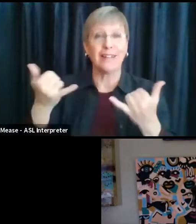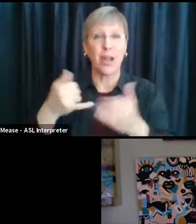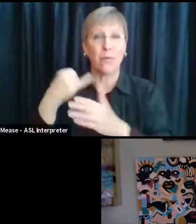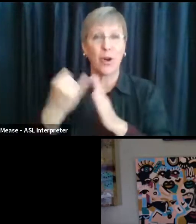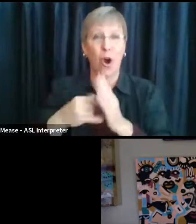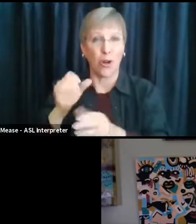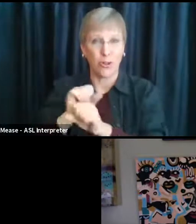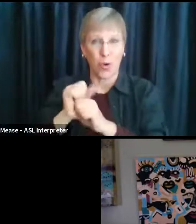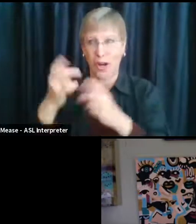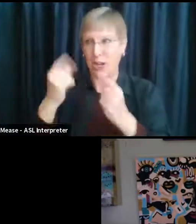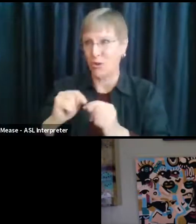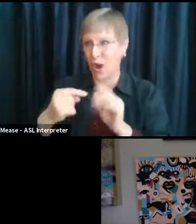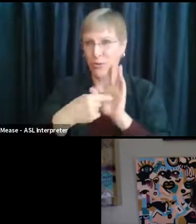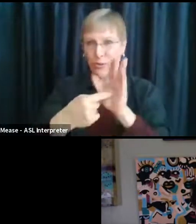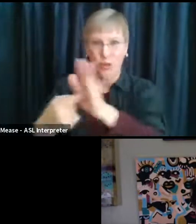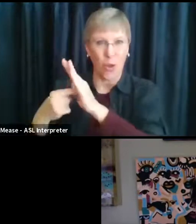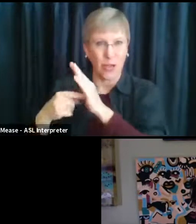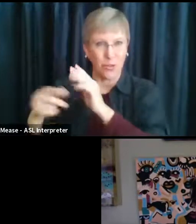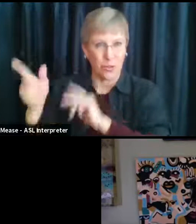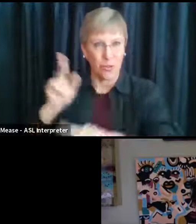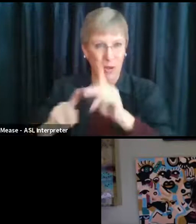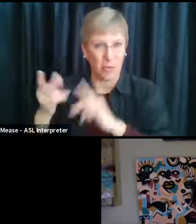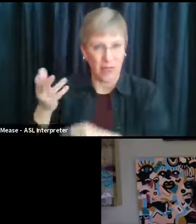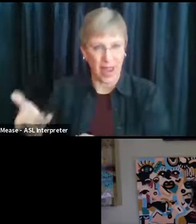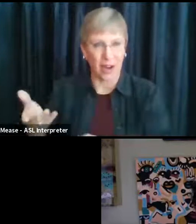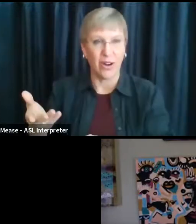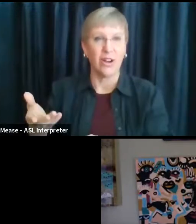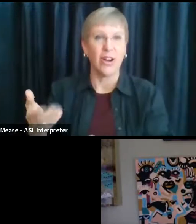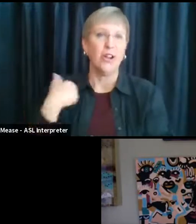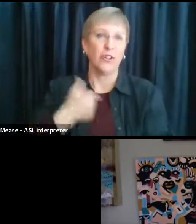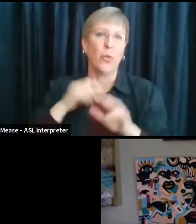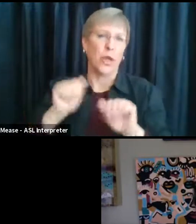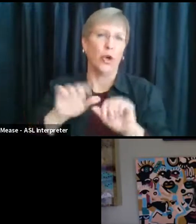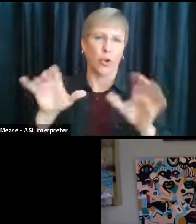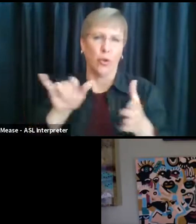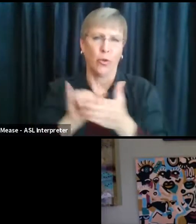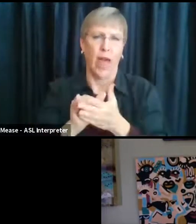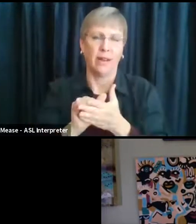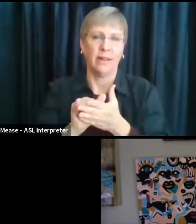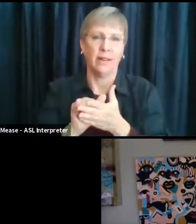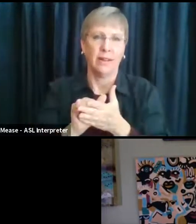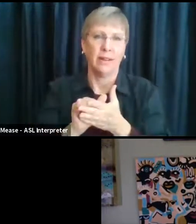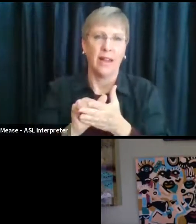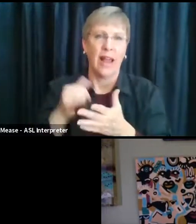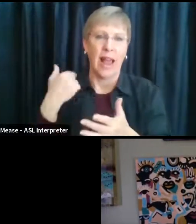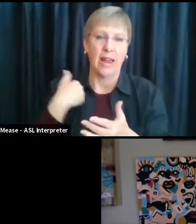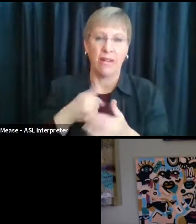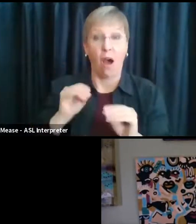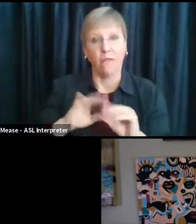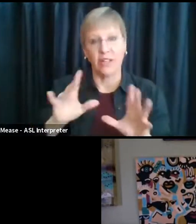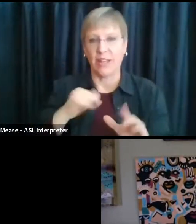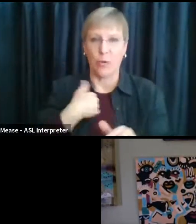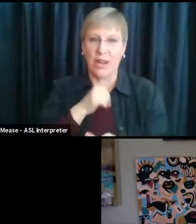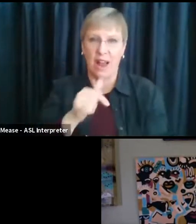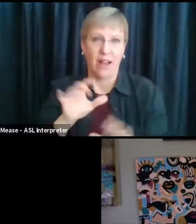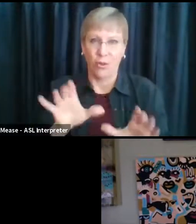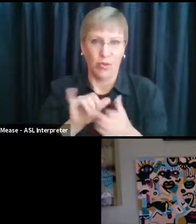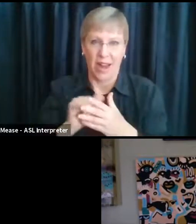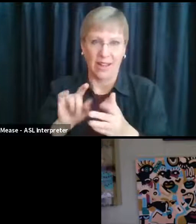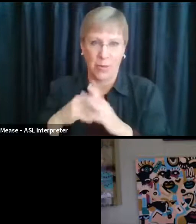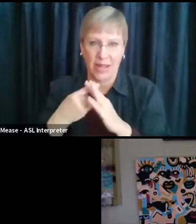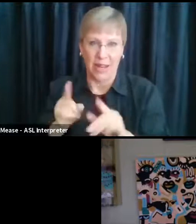to show it to the population. So it's we could have done that, and we didn't do it at the beginning.